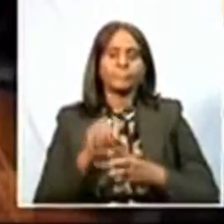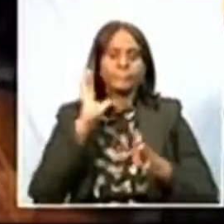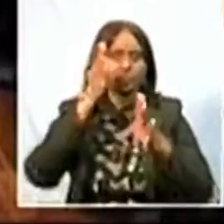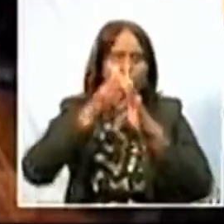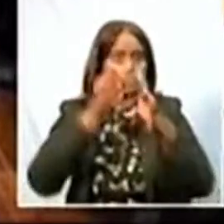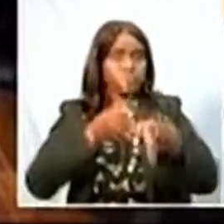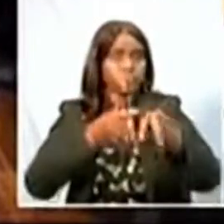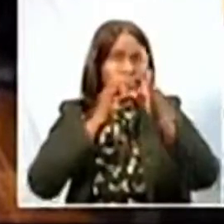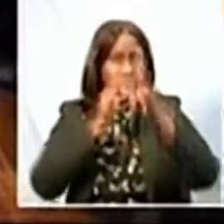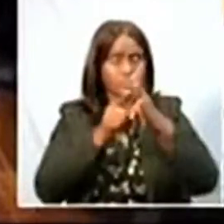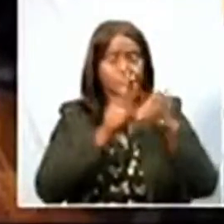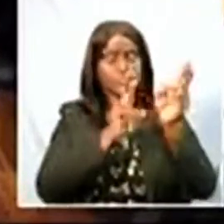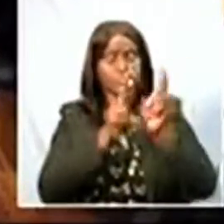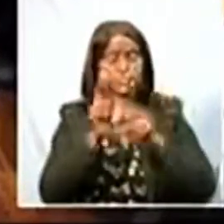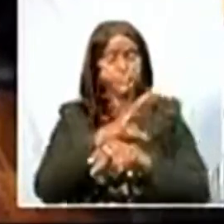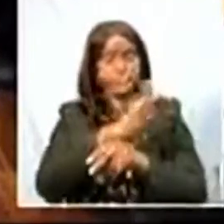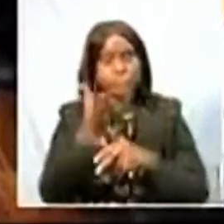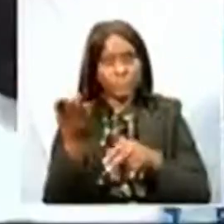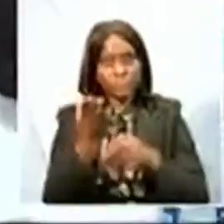Straightforward response.